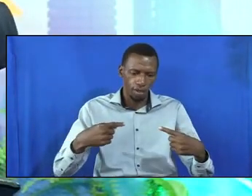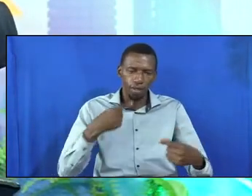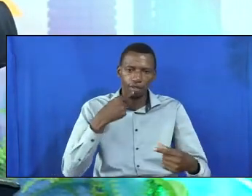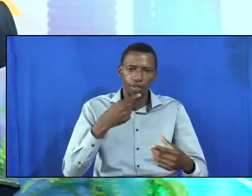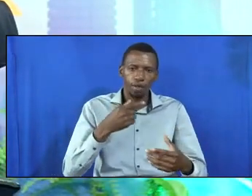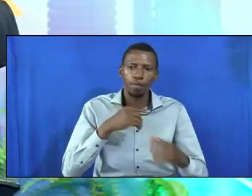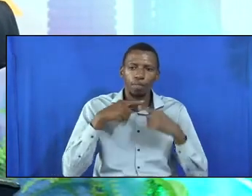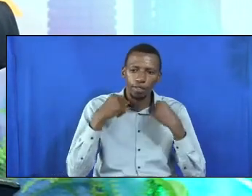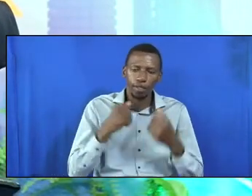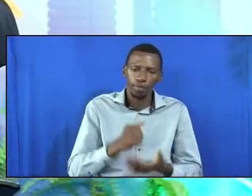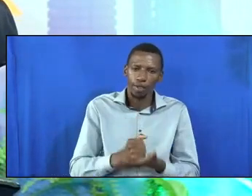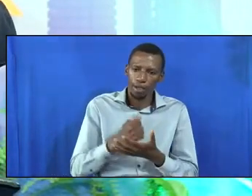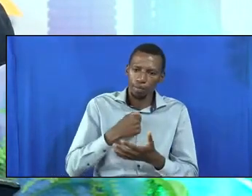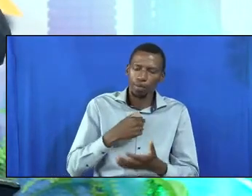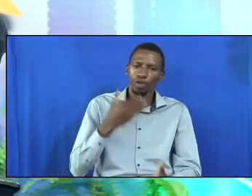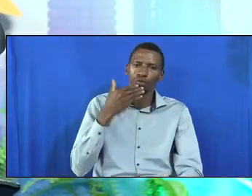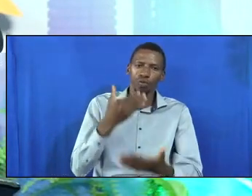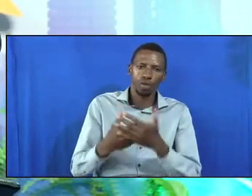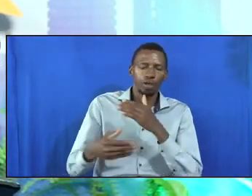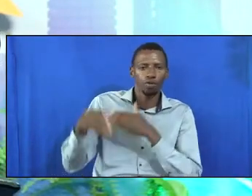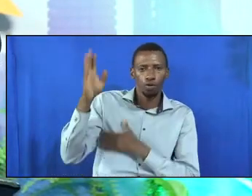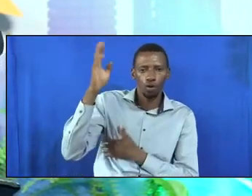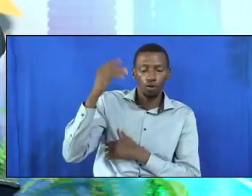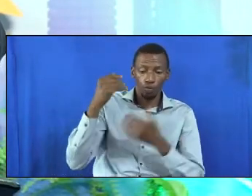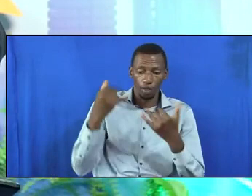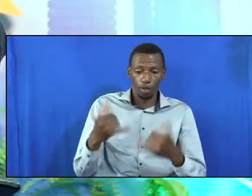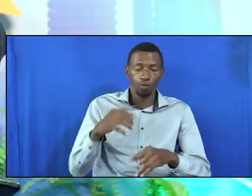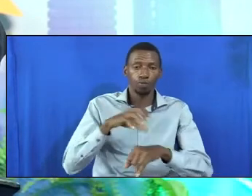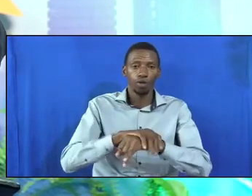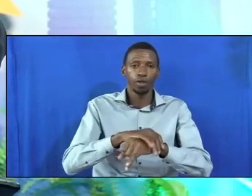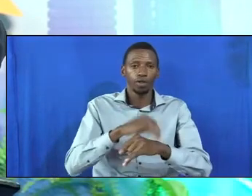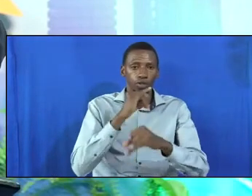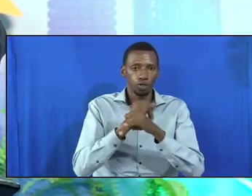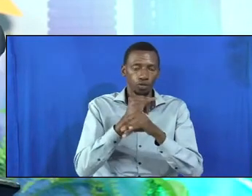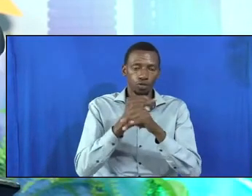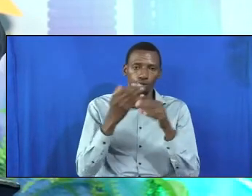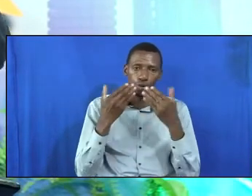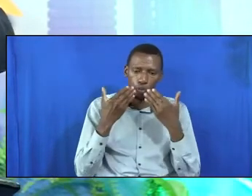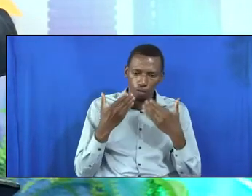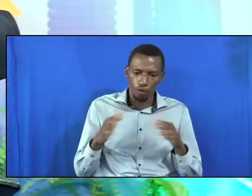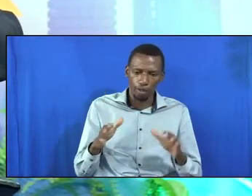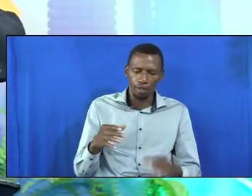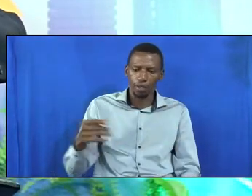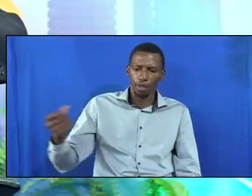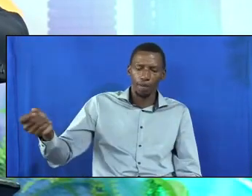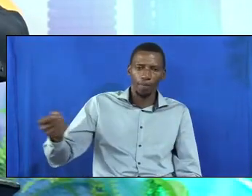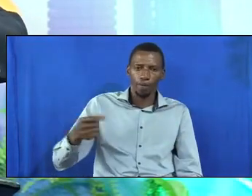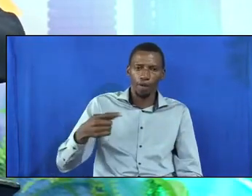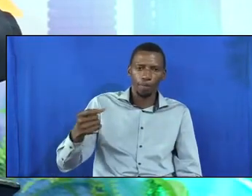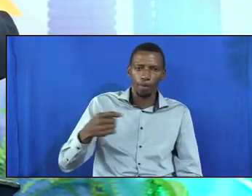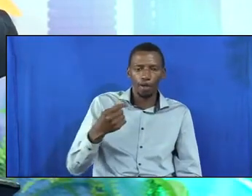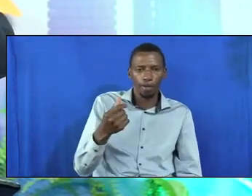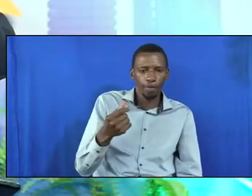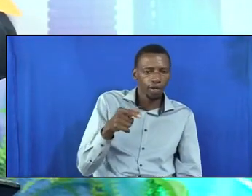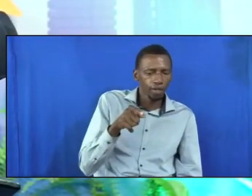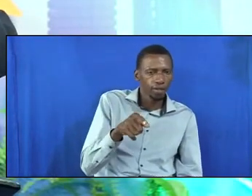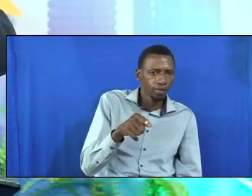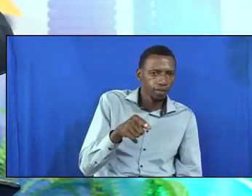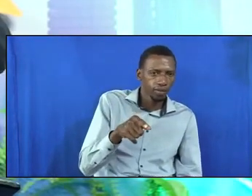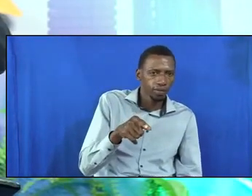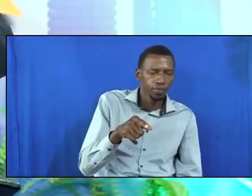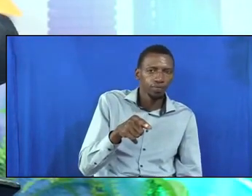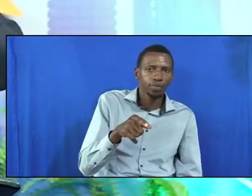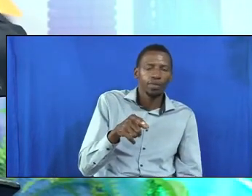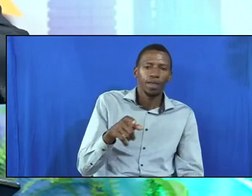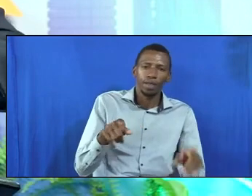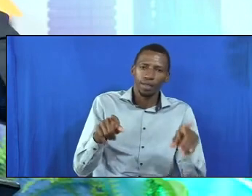God. I now have a job, and the salary happens to be